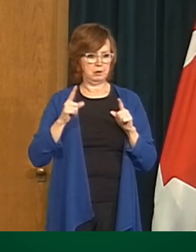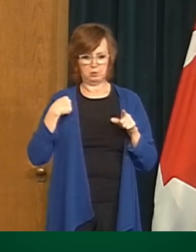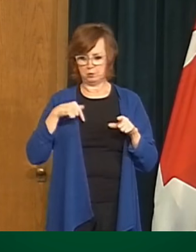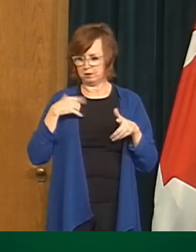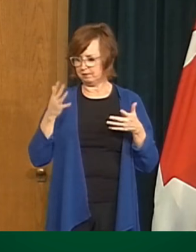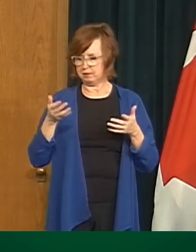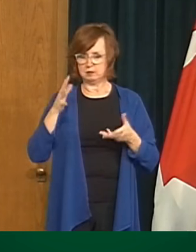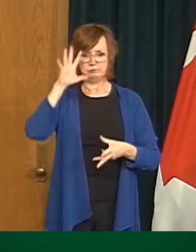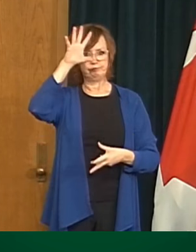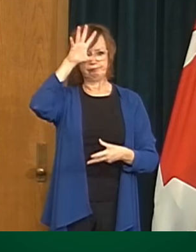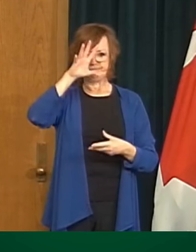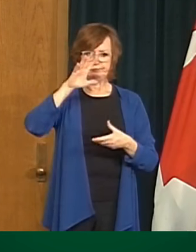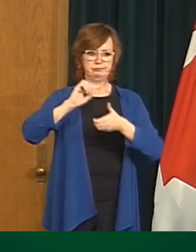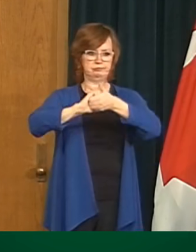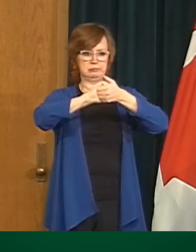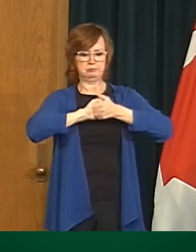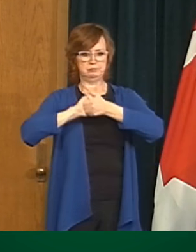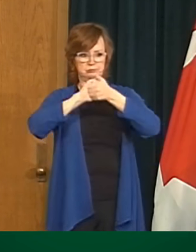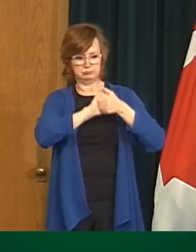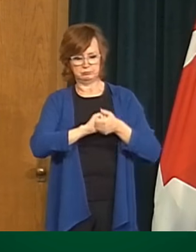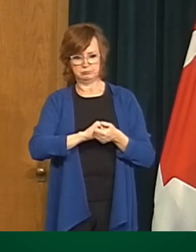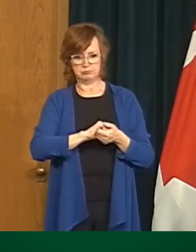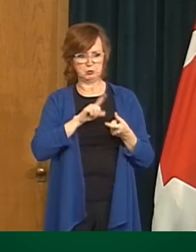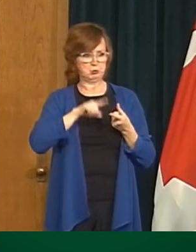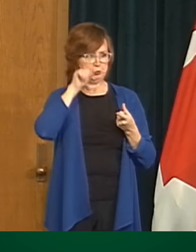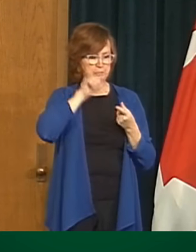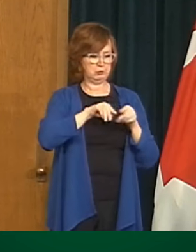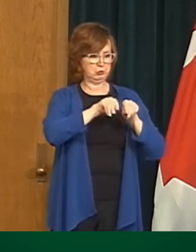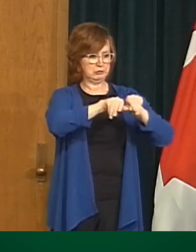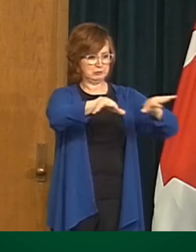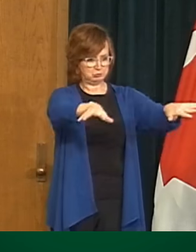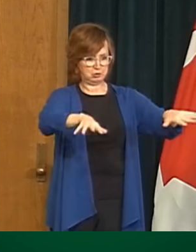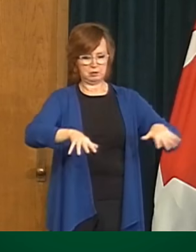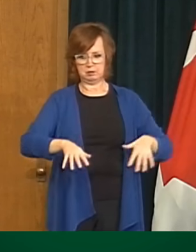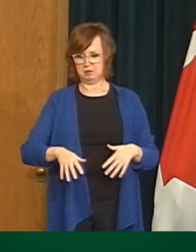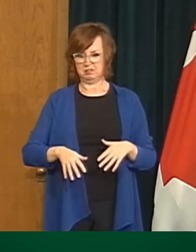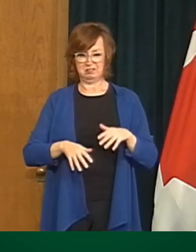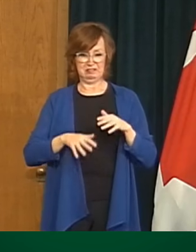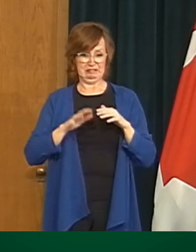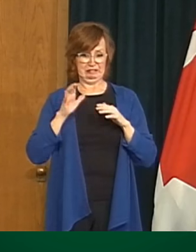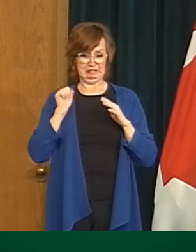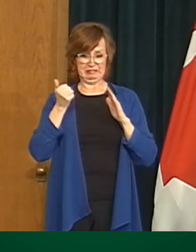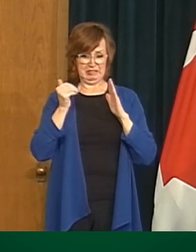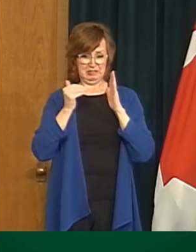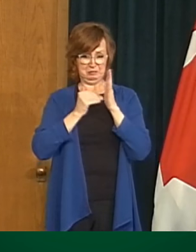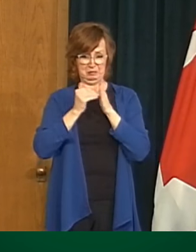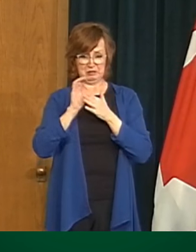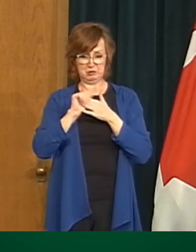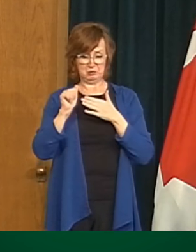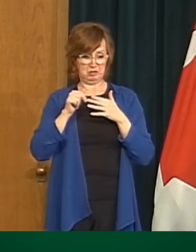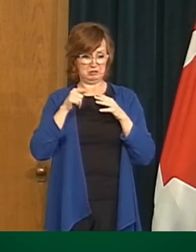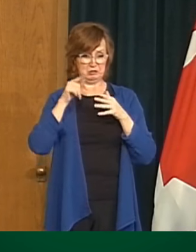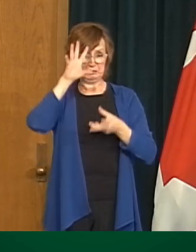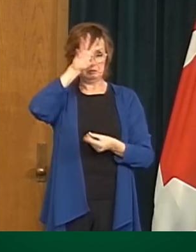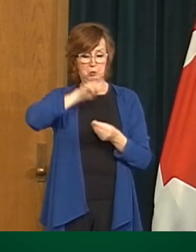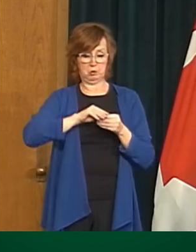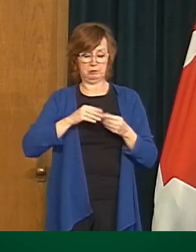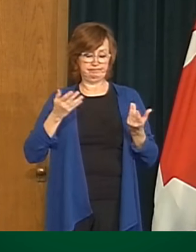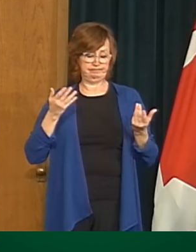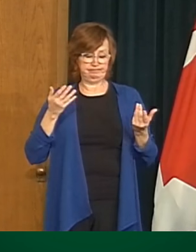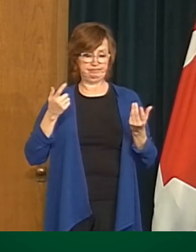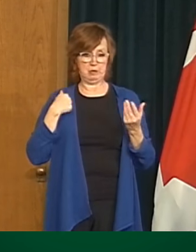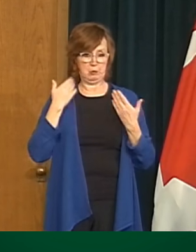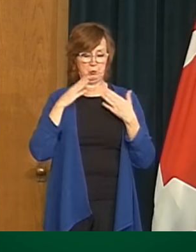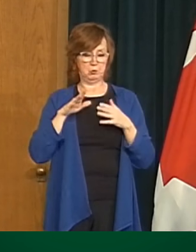addressing and flattening the curve in this area. It may be less than 10 million, it may be more than 10 million, but we're going to continue to